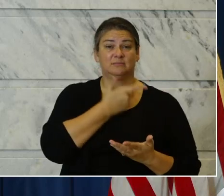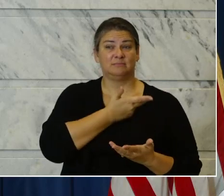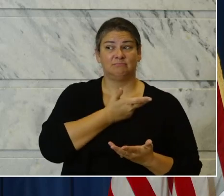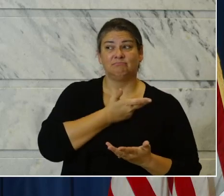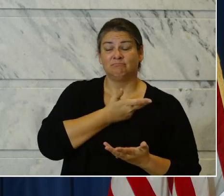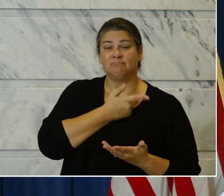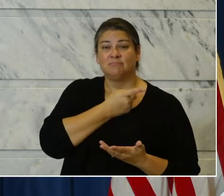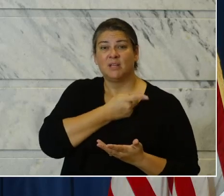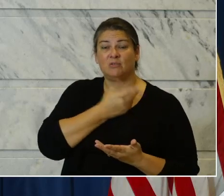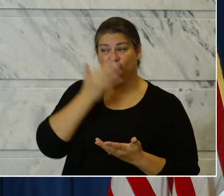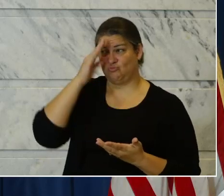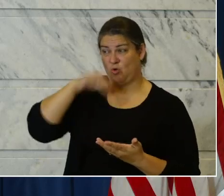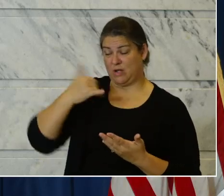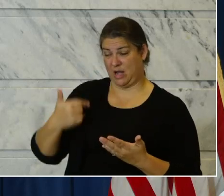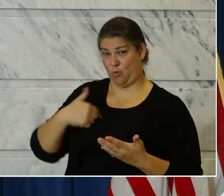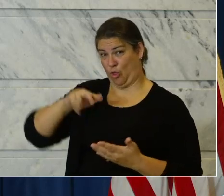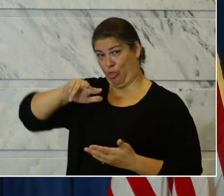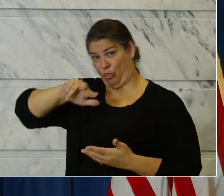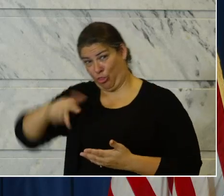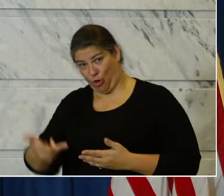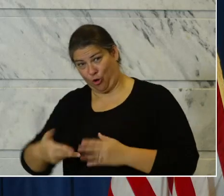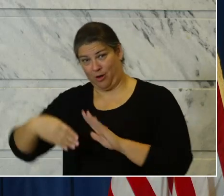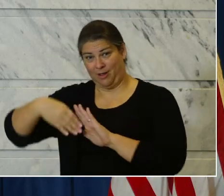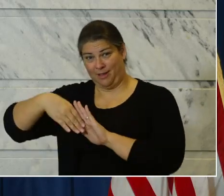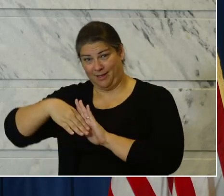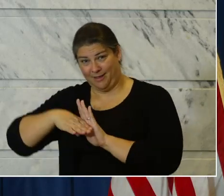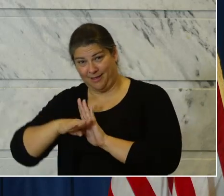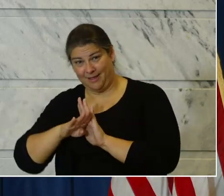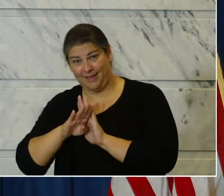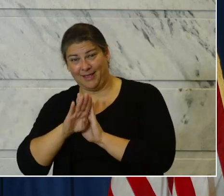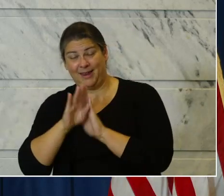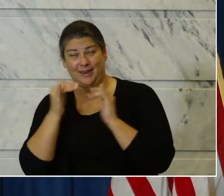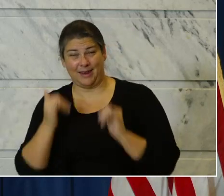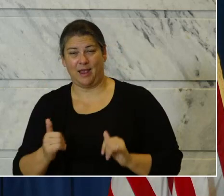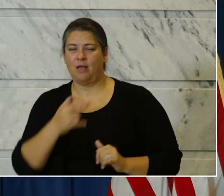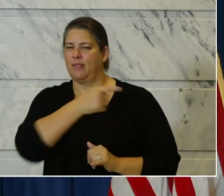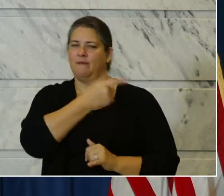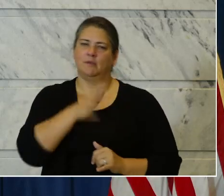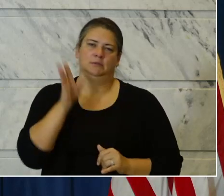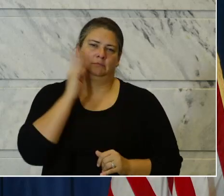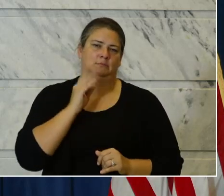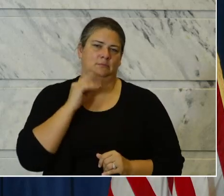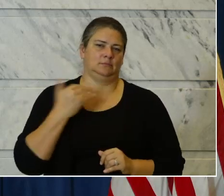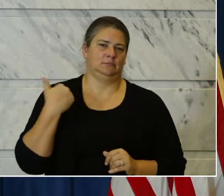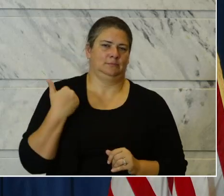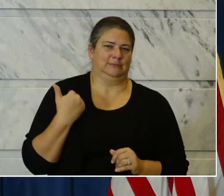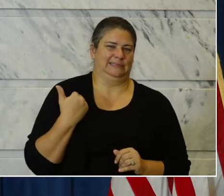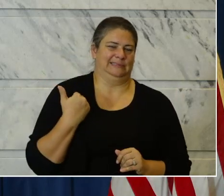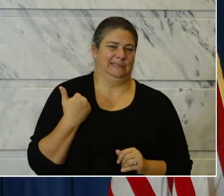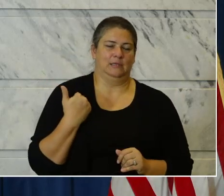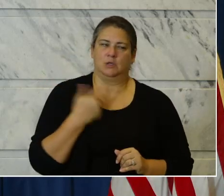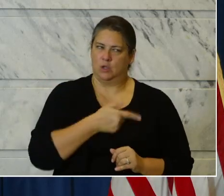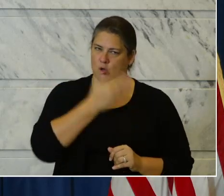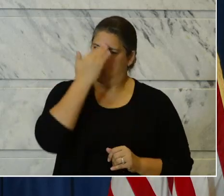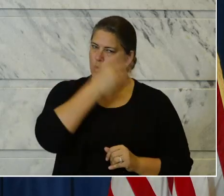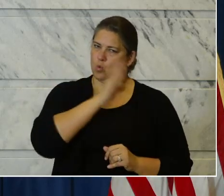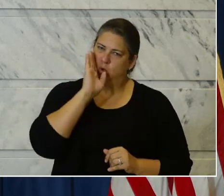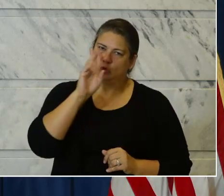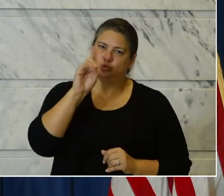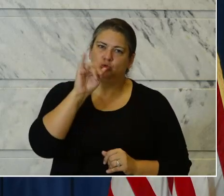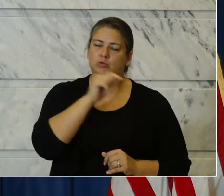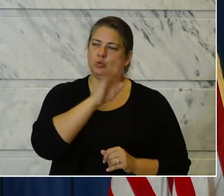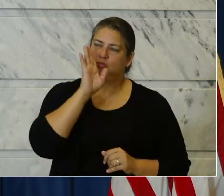third escalation. They have been there before, and our expectation is that they will step up, even though it's hard, and